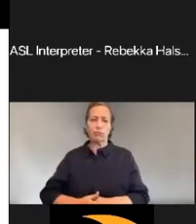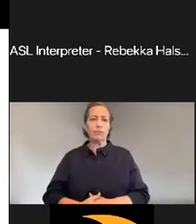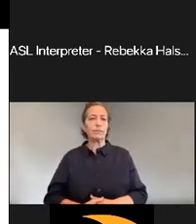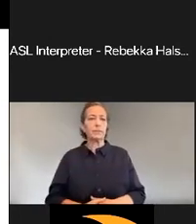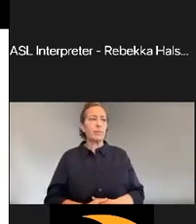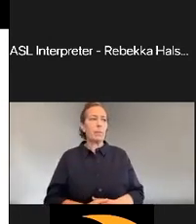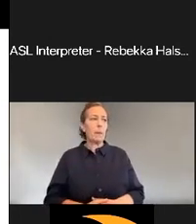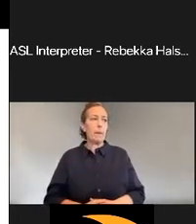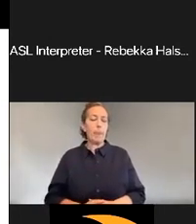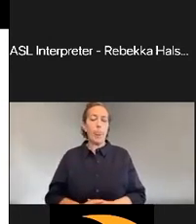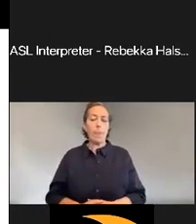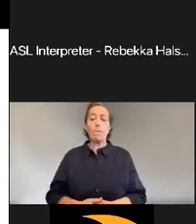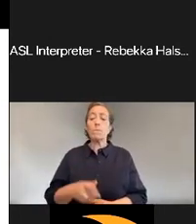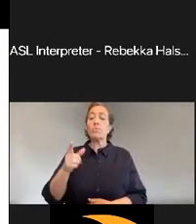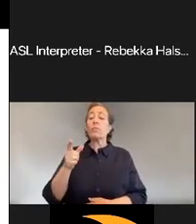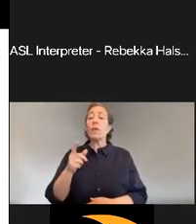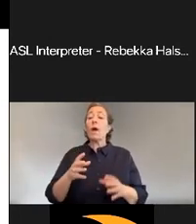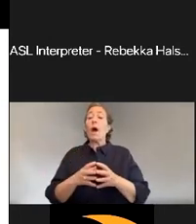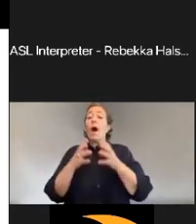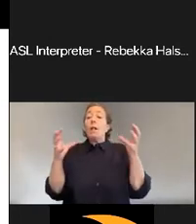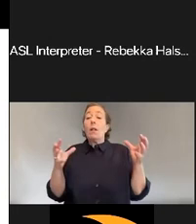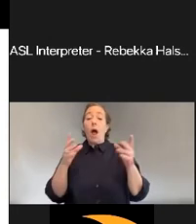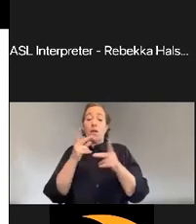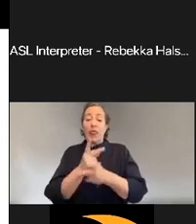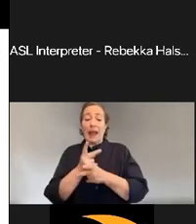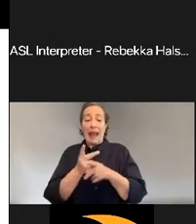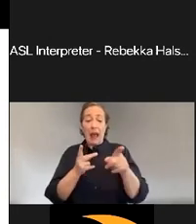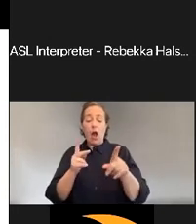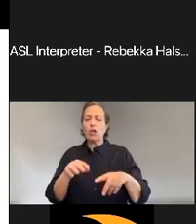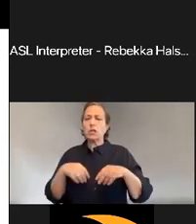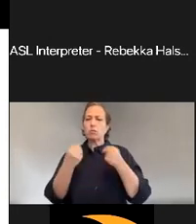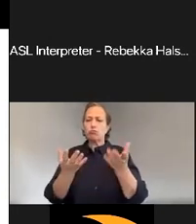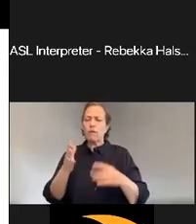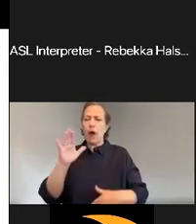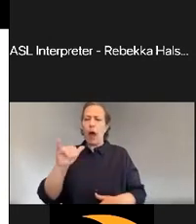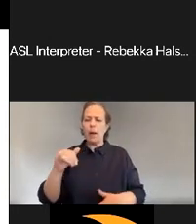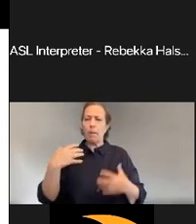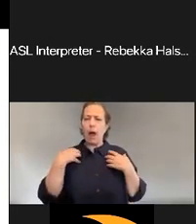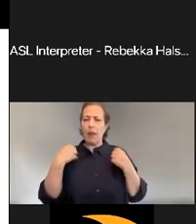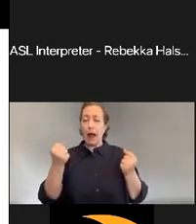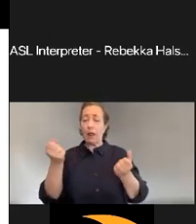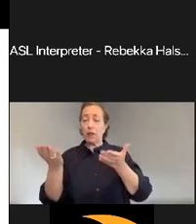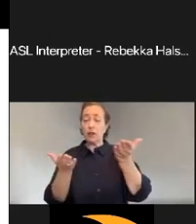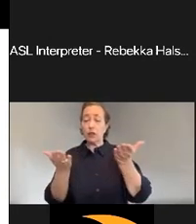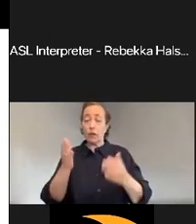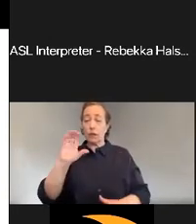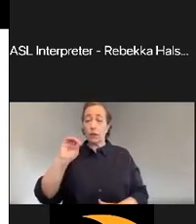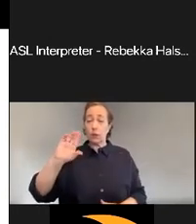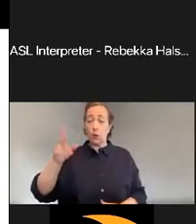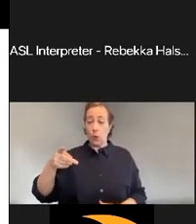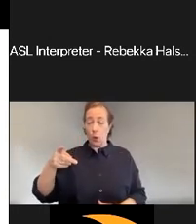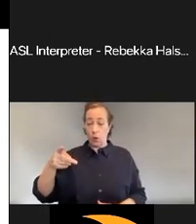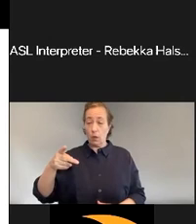There's a lot of the care is provided by the Health Services Corps, so folks who are actually part